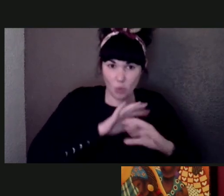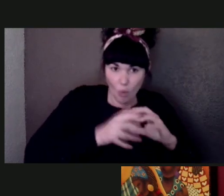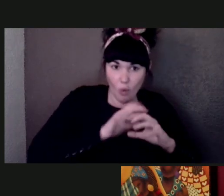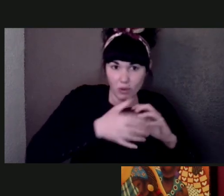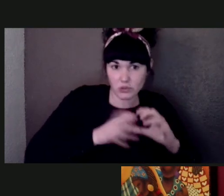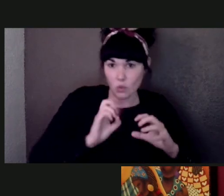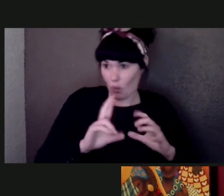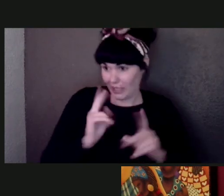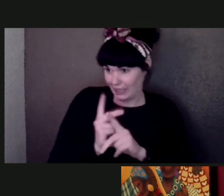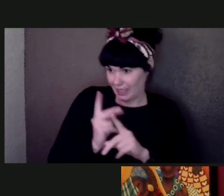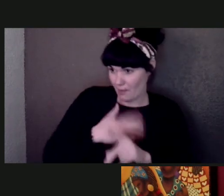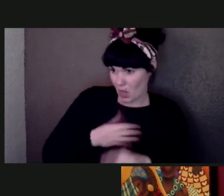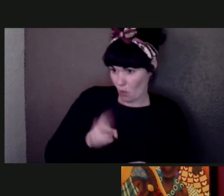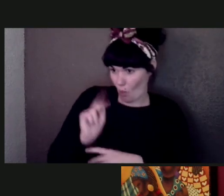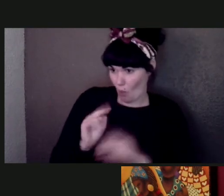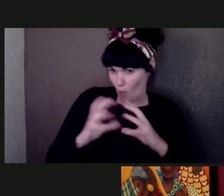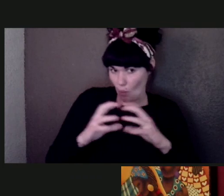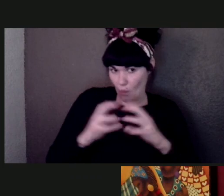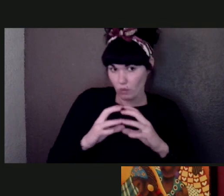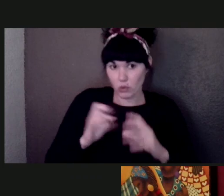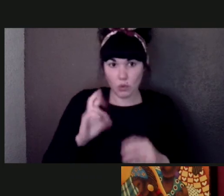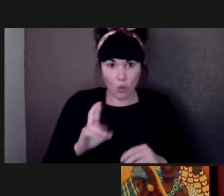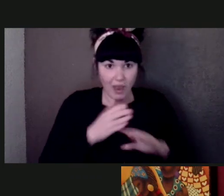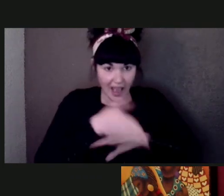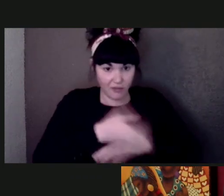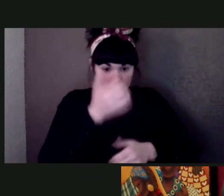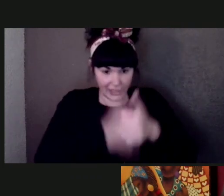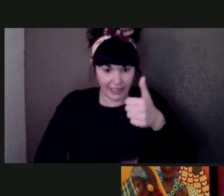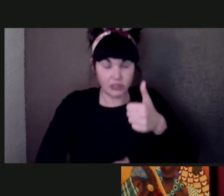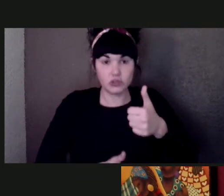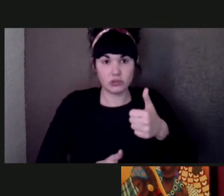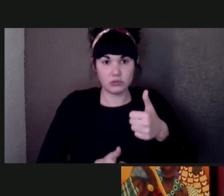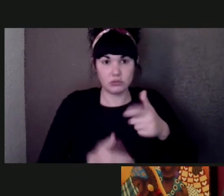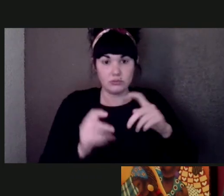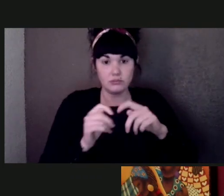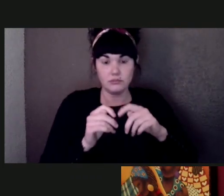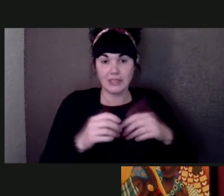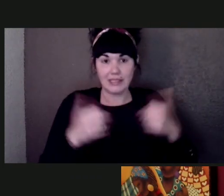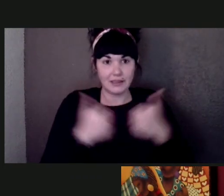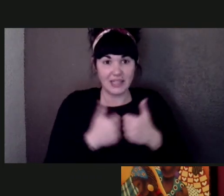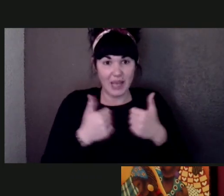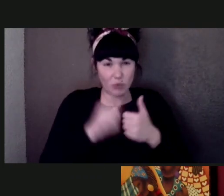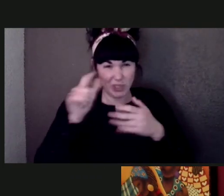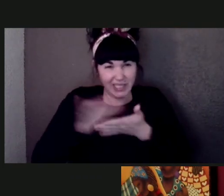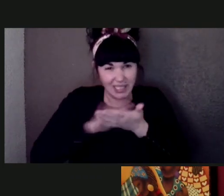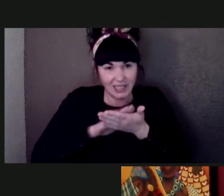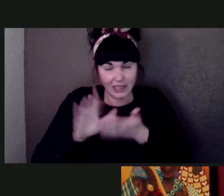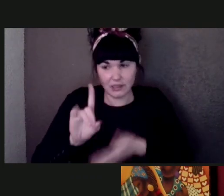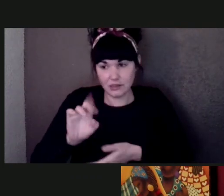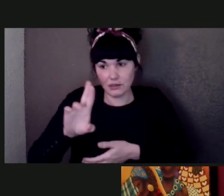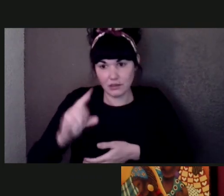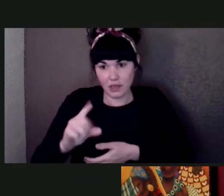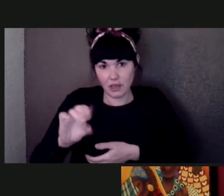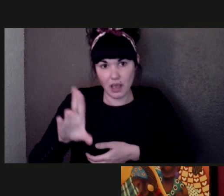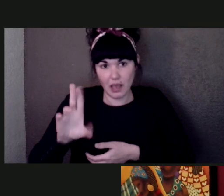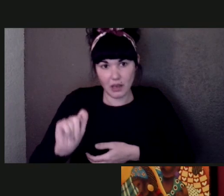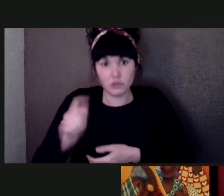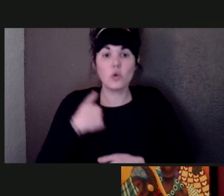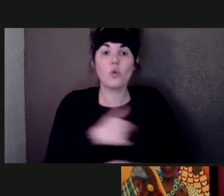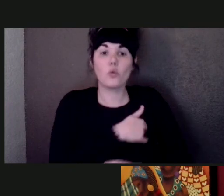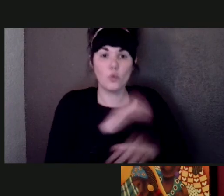I make sure dugouts are clean after every, I mean, so there's some things that we're doing as a safety measure. And sometimes people may think it's over the top,